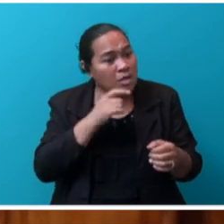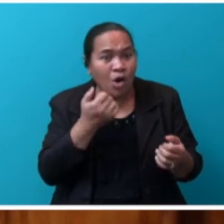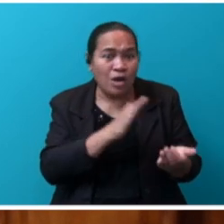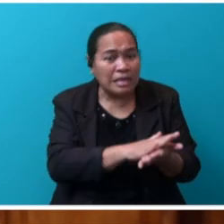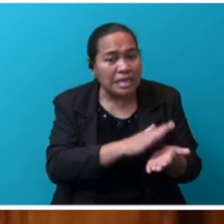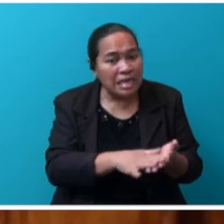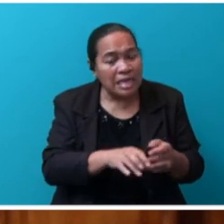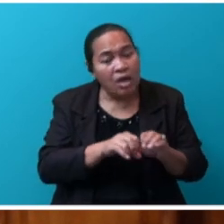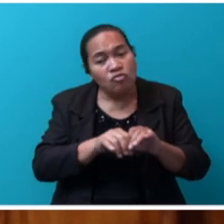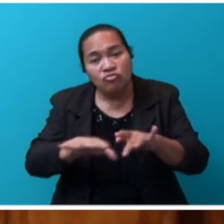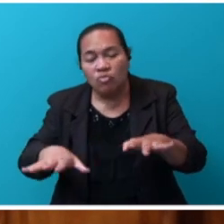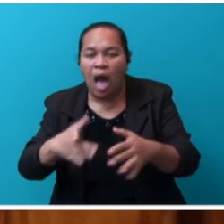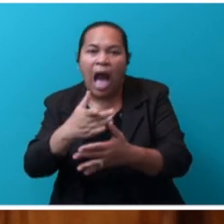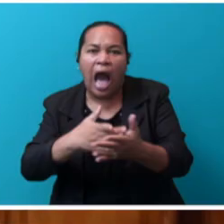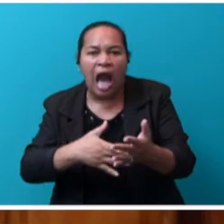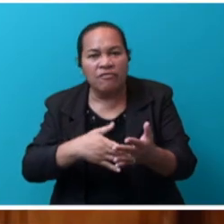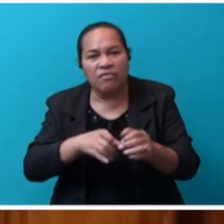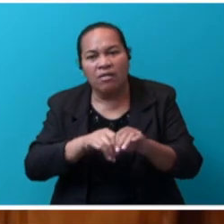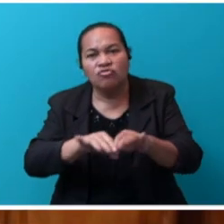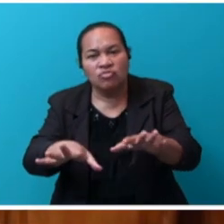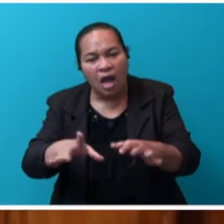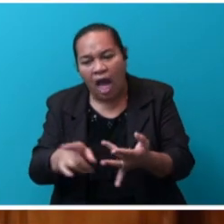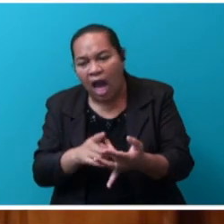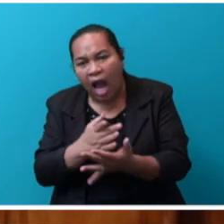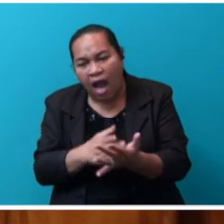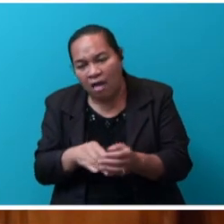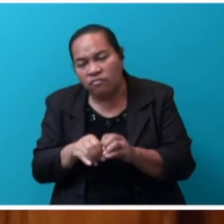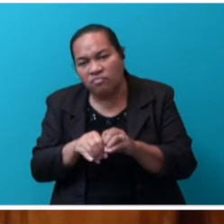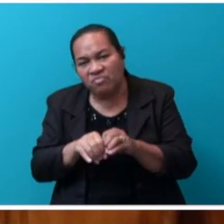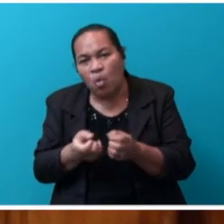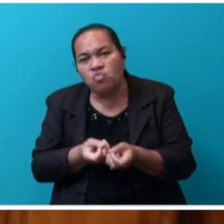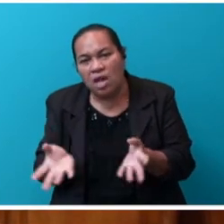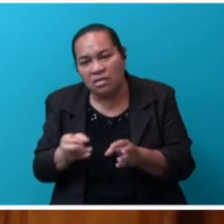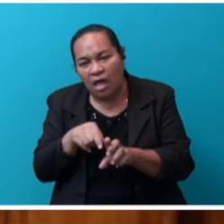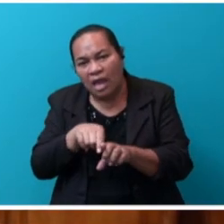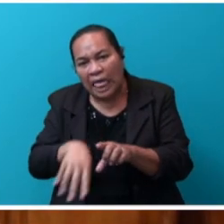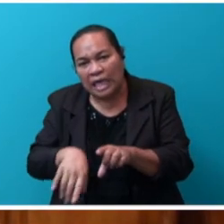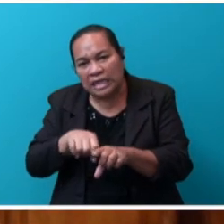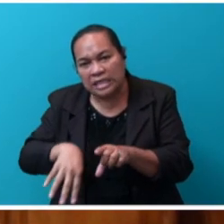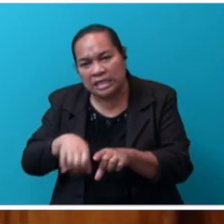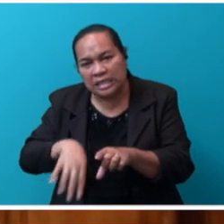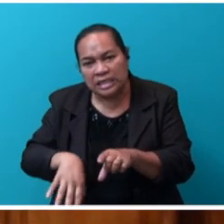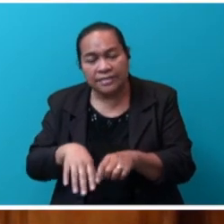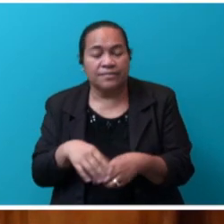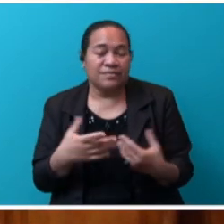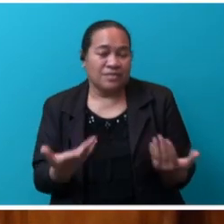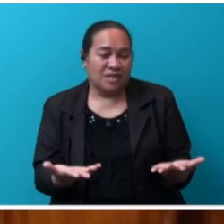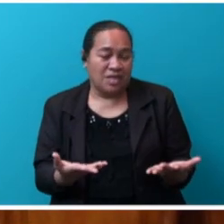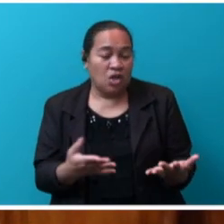leaked out. Mr. Speaker, so therefore, the project is a